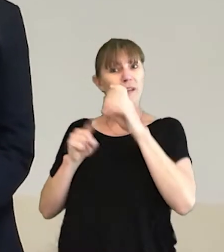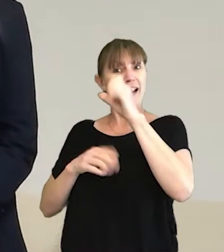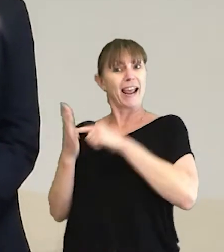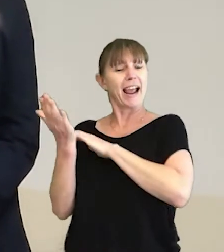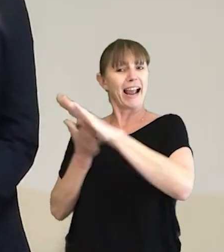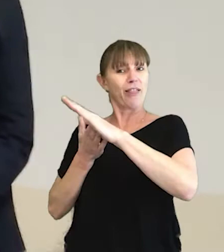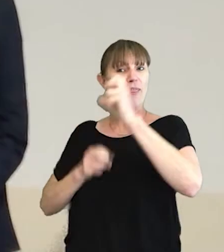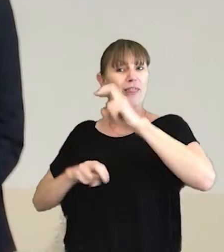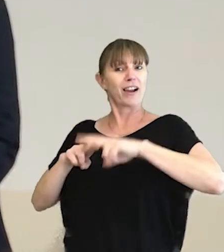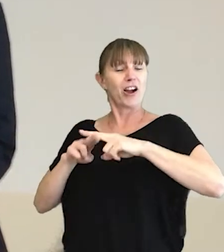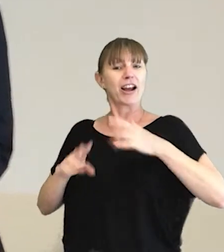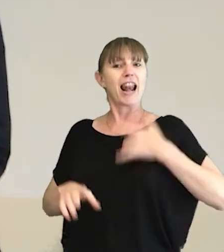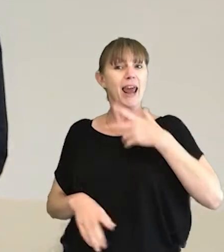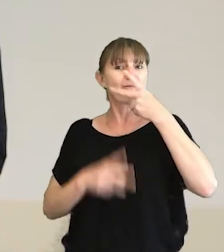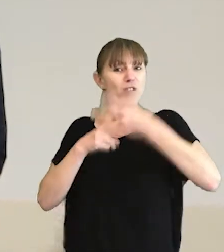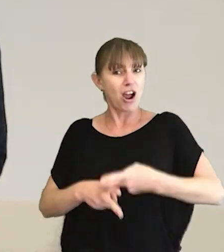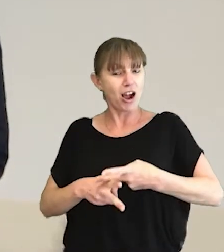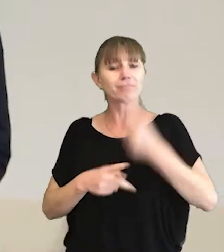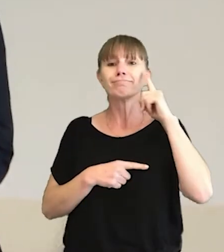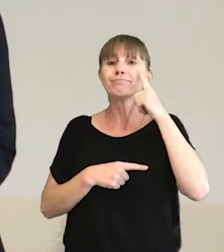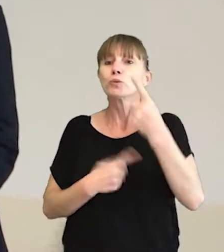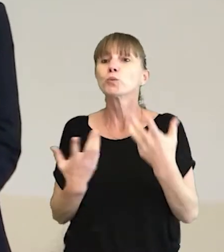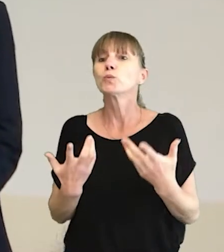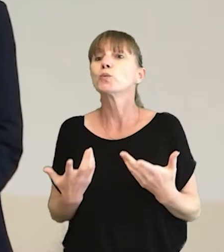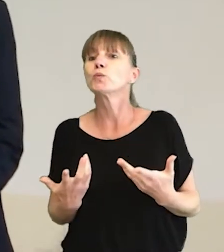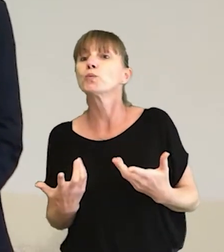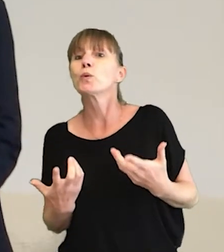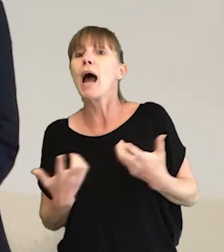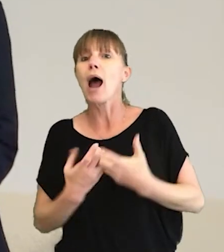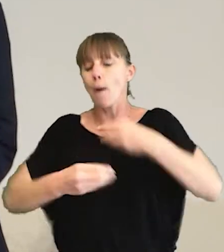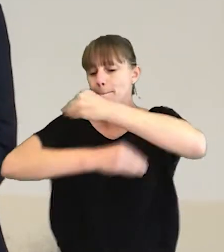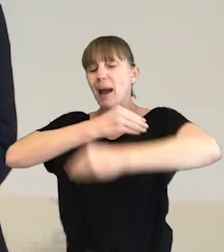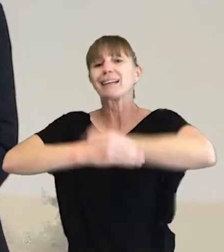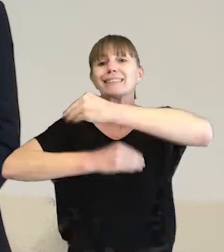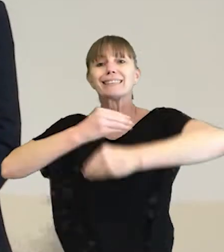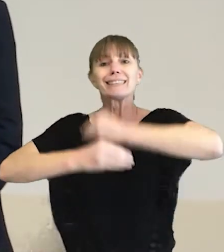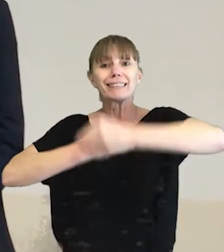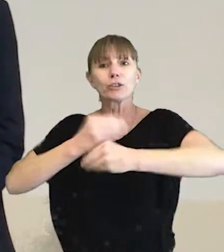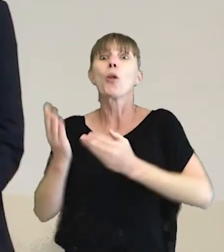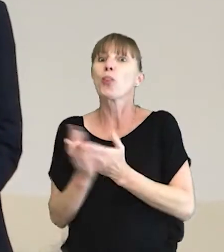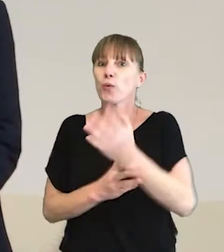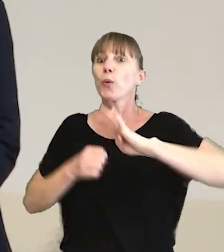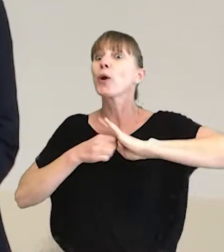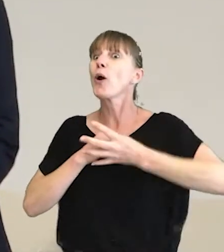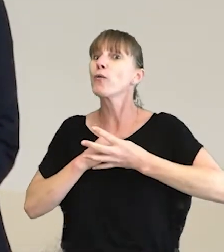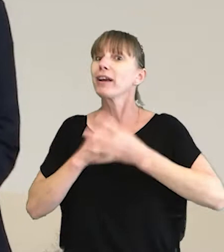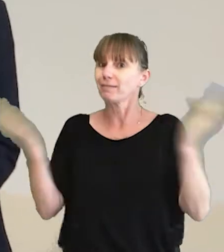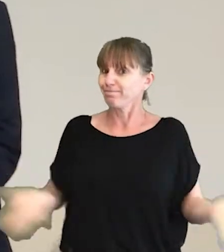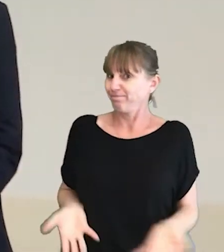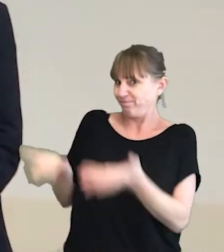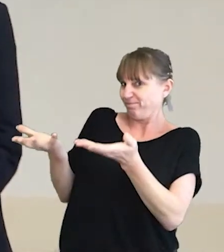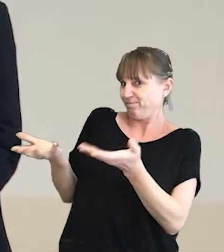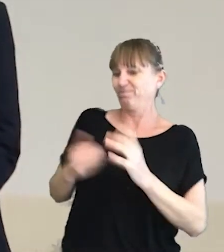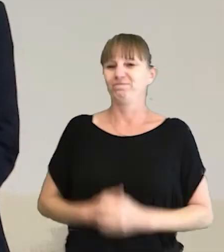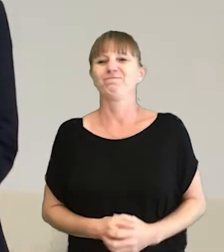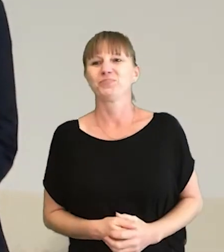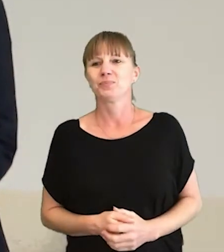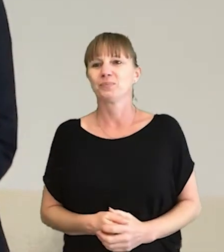This is Kath from Cardiff Lifeguards, and she is going to show you how to do a bandage application during COVID. Take it away,